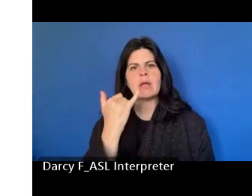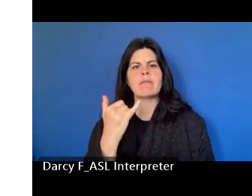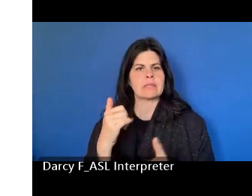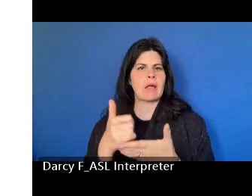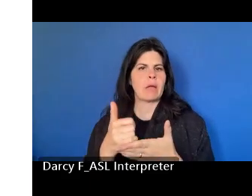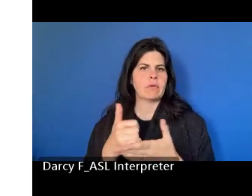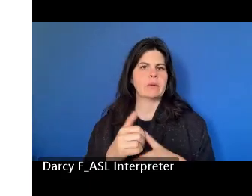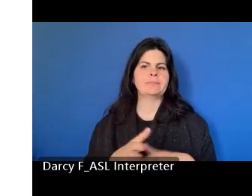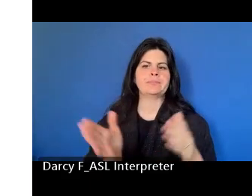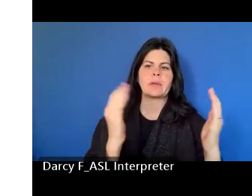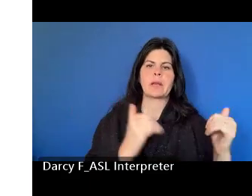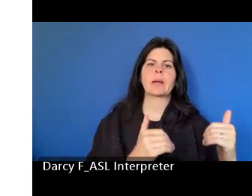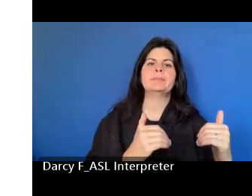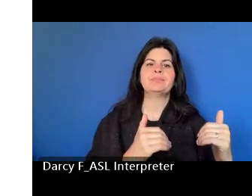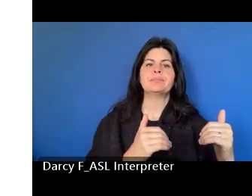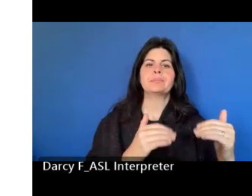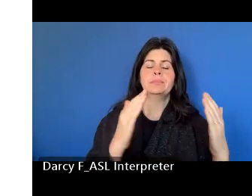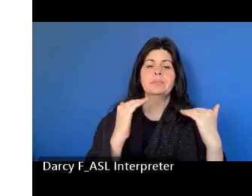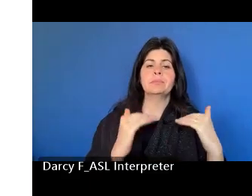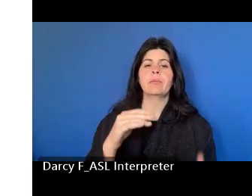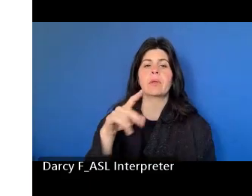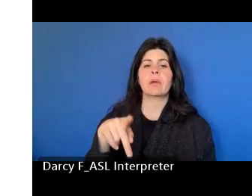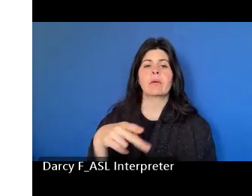is Phoebe Manser.